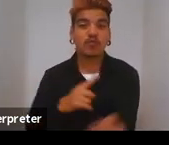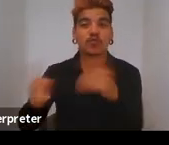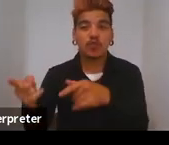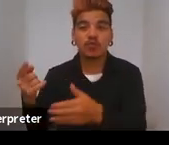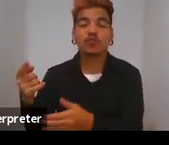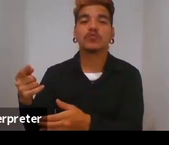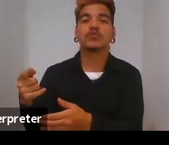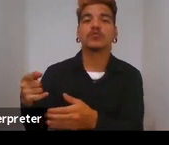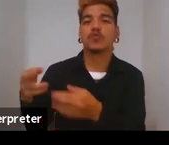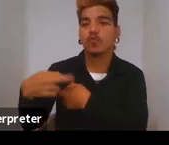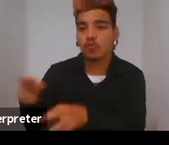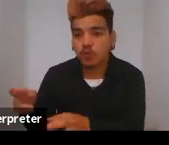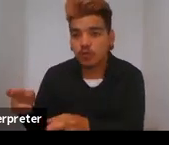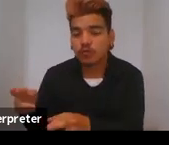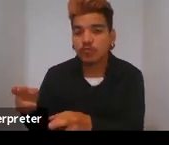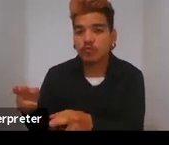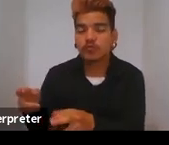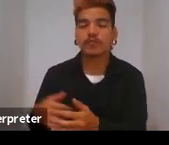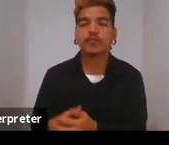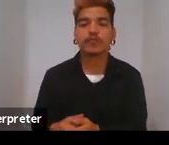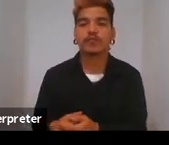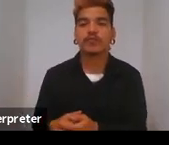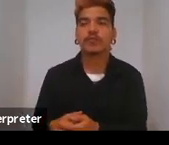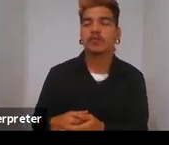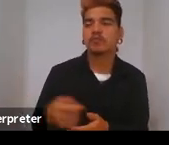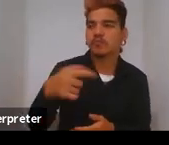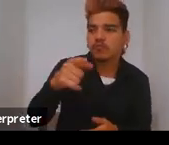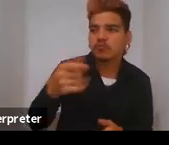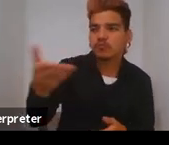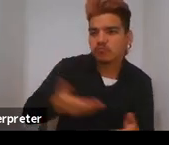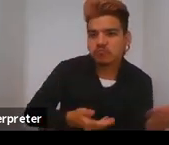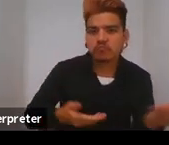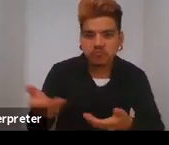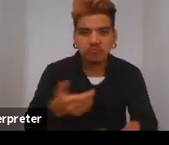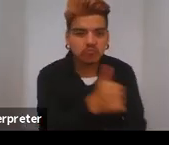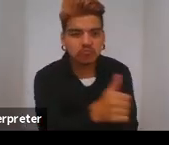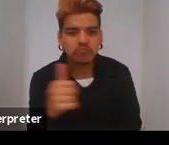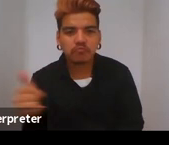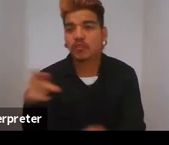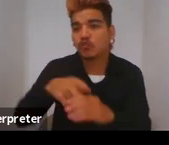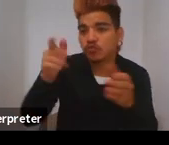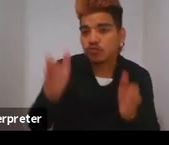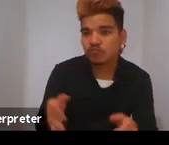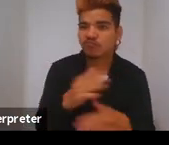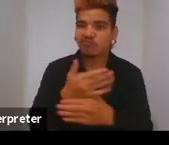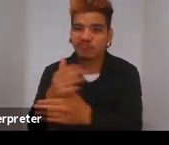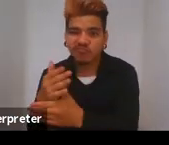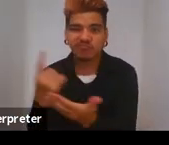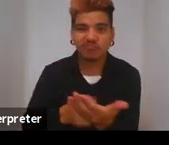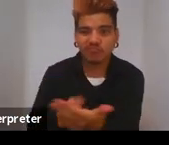randomly assigned, and you'll be able to unmute yourselves, and a few participants can share and discuss